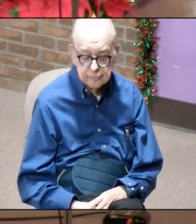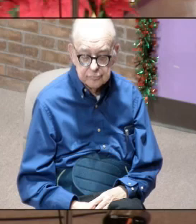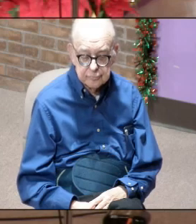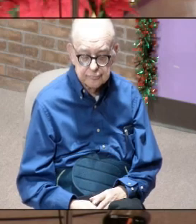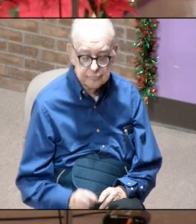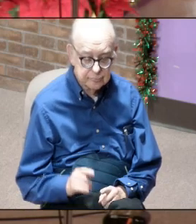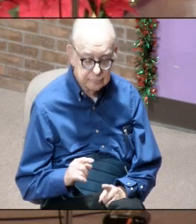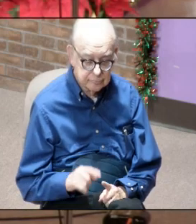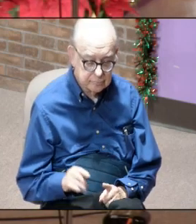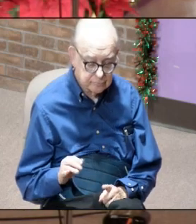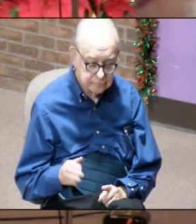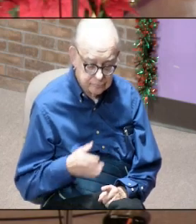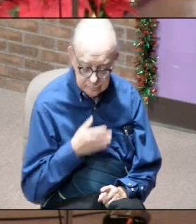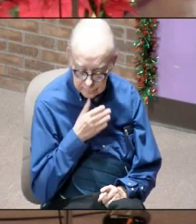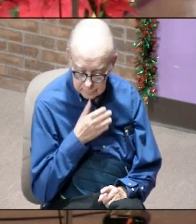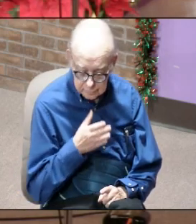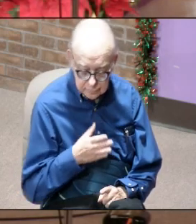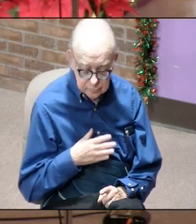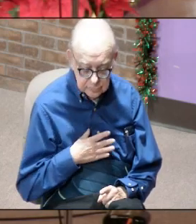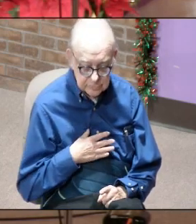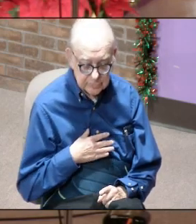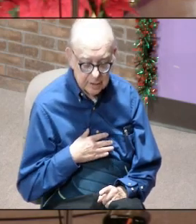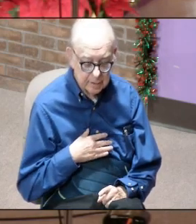The young lady in Louisville